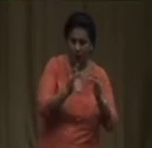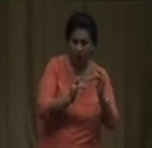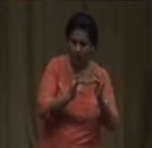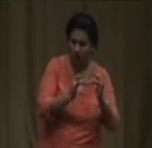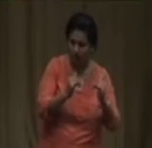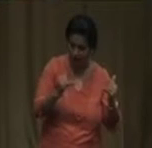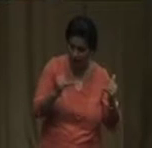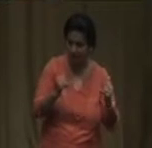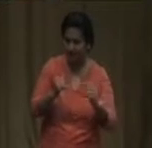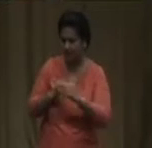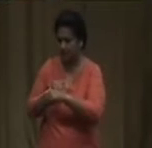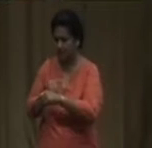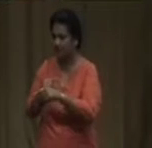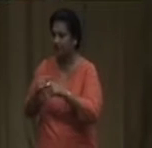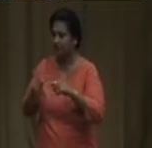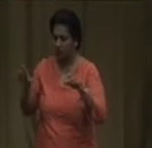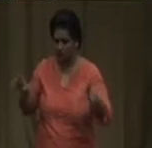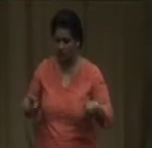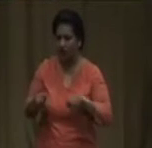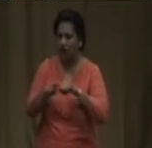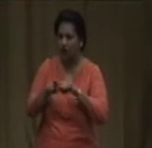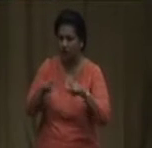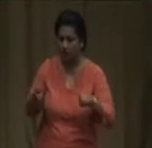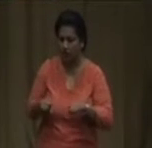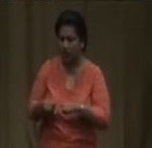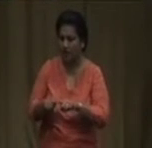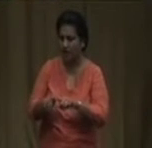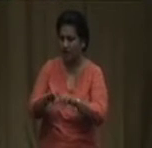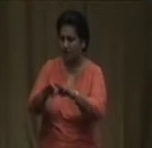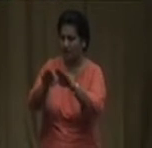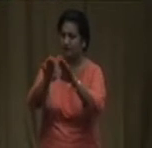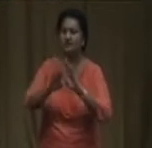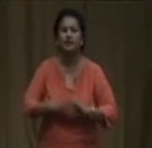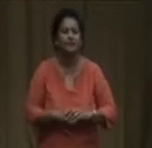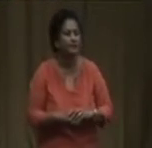generate sustainable revenue streams to support our initiatives in widening